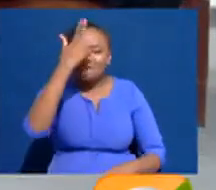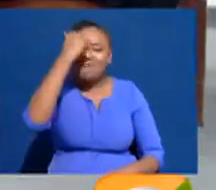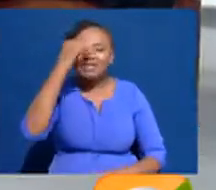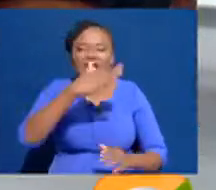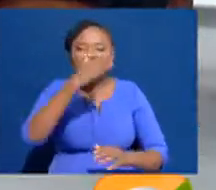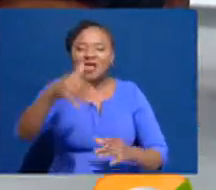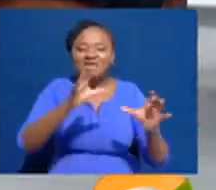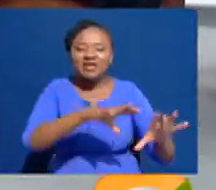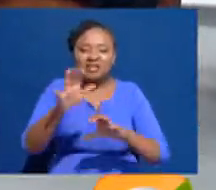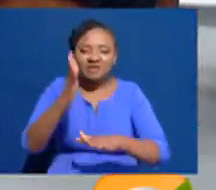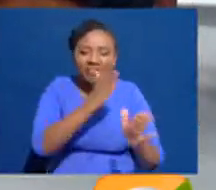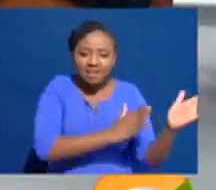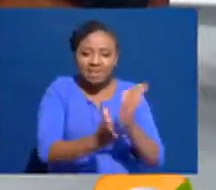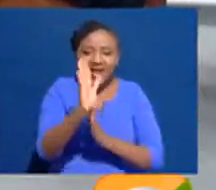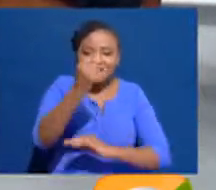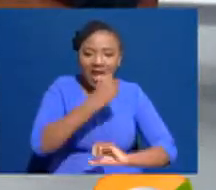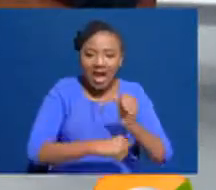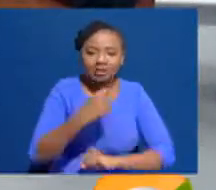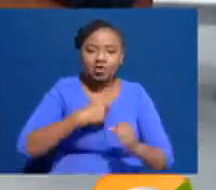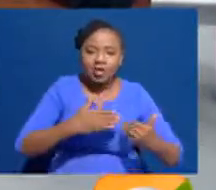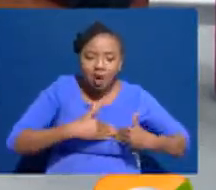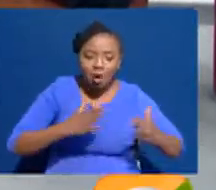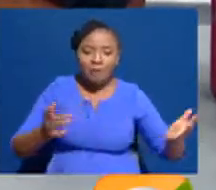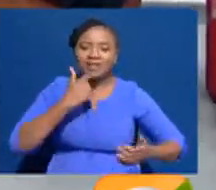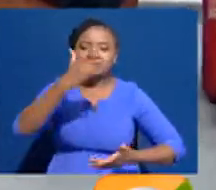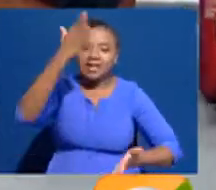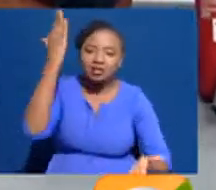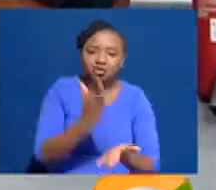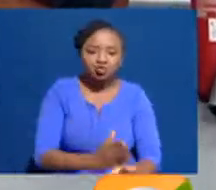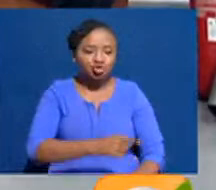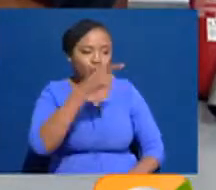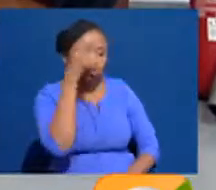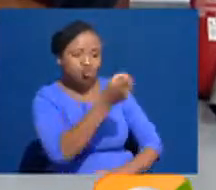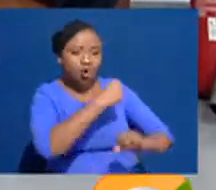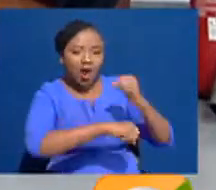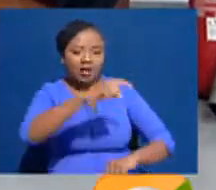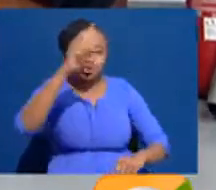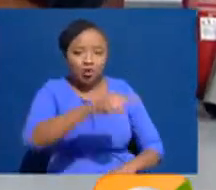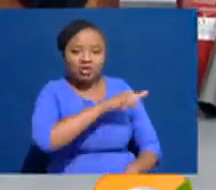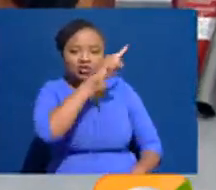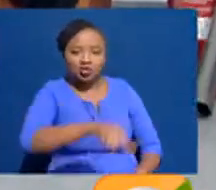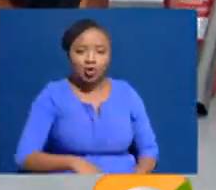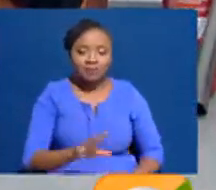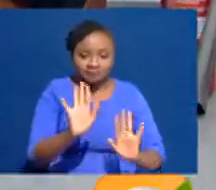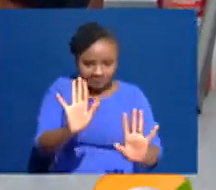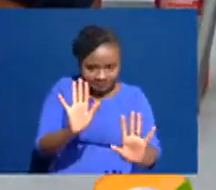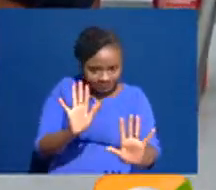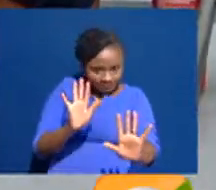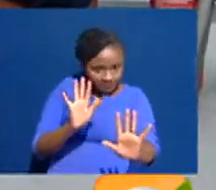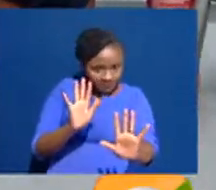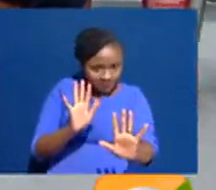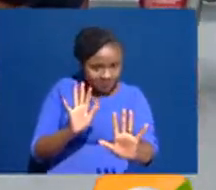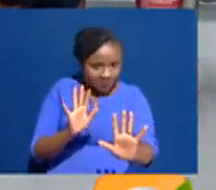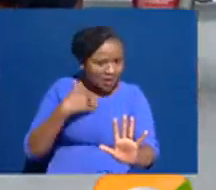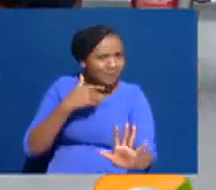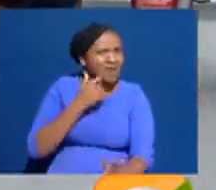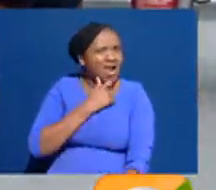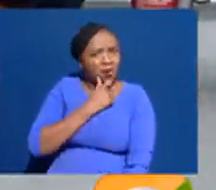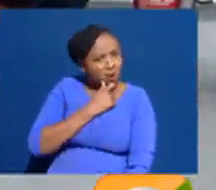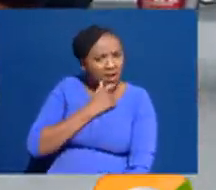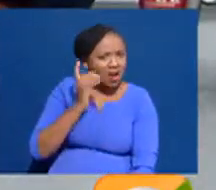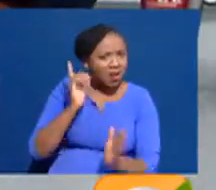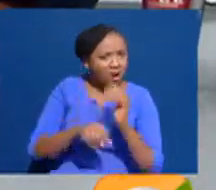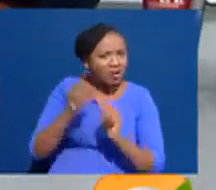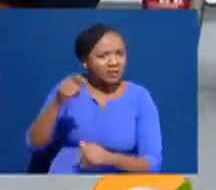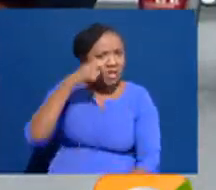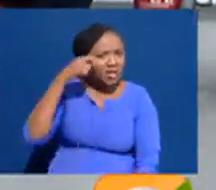their actions and they speak. They say the truth. What you're doing here is so if you're chasing away tourists. By the way, I wonder what the Iranian president and his delegation